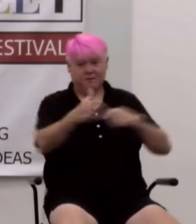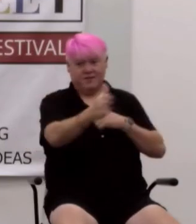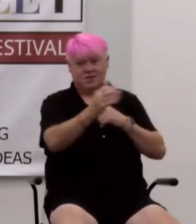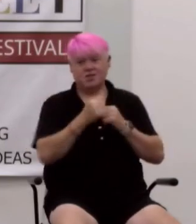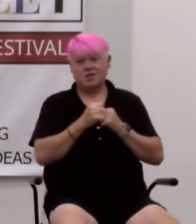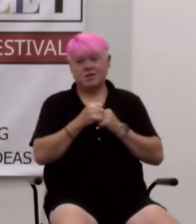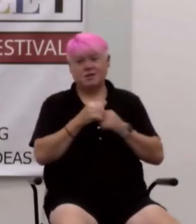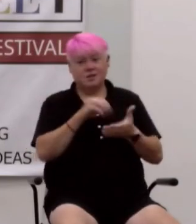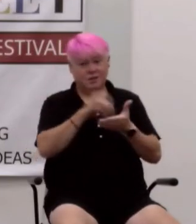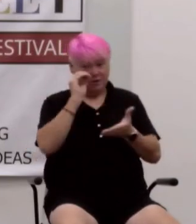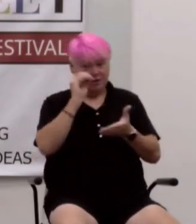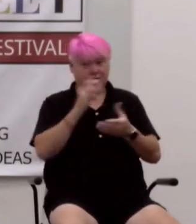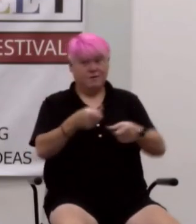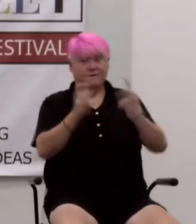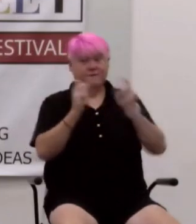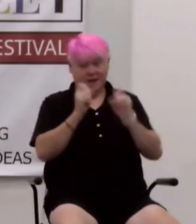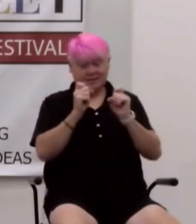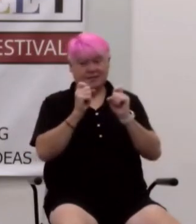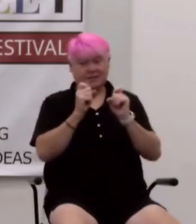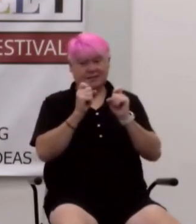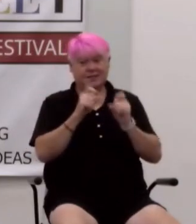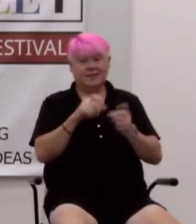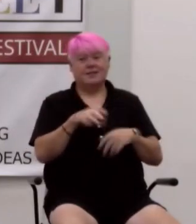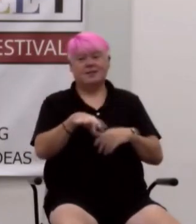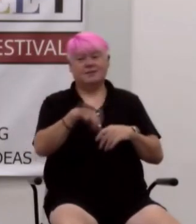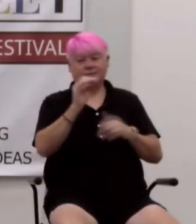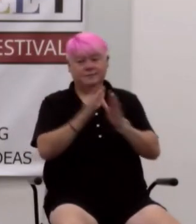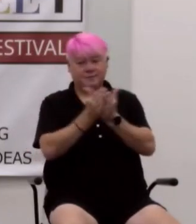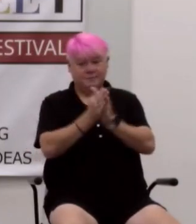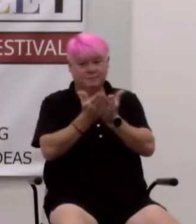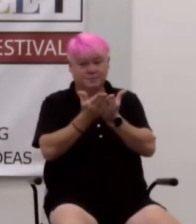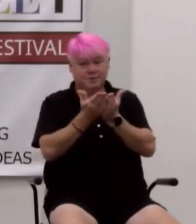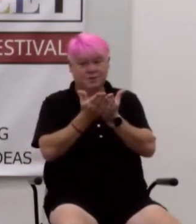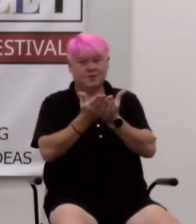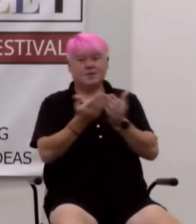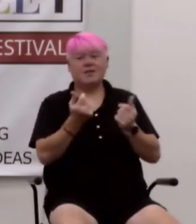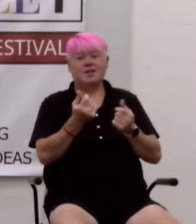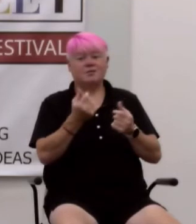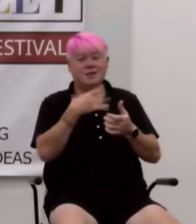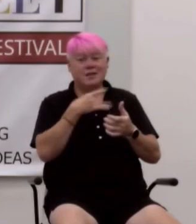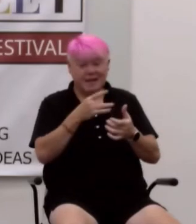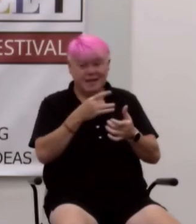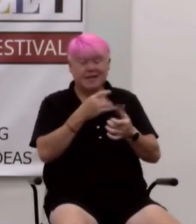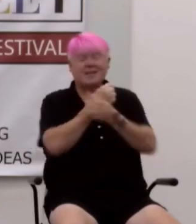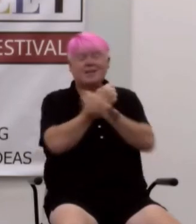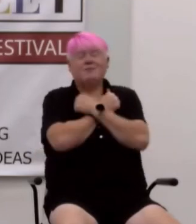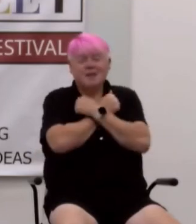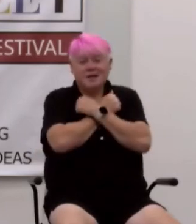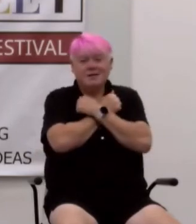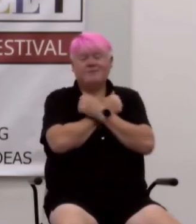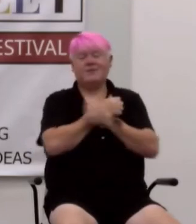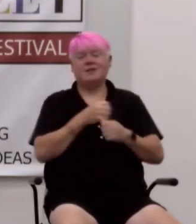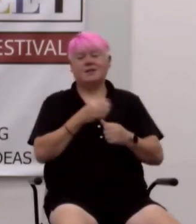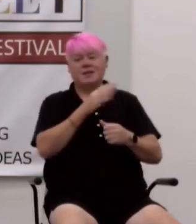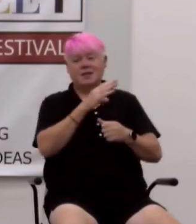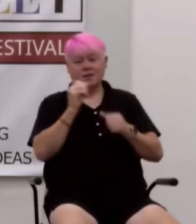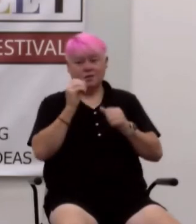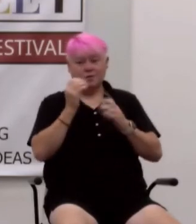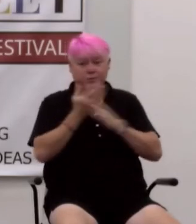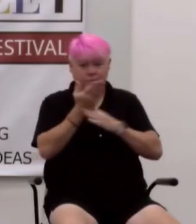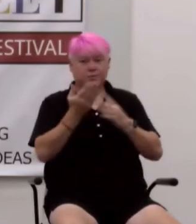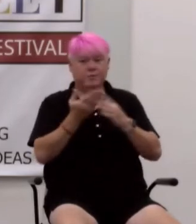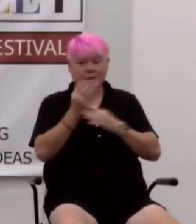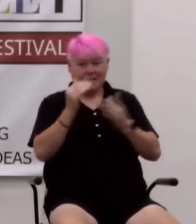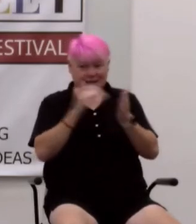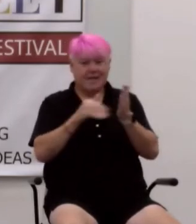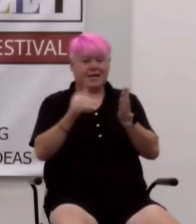learn very fast. So find those books that really speak to you and that you love, and go over them again and again.